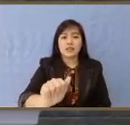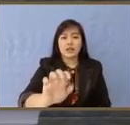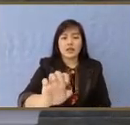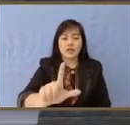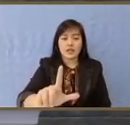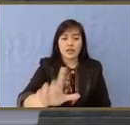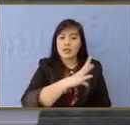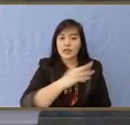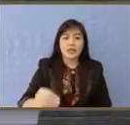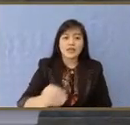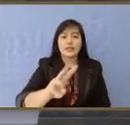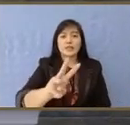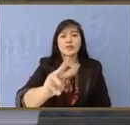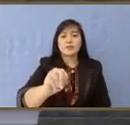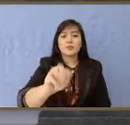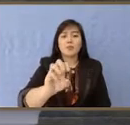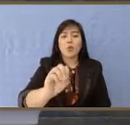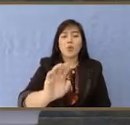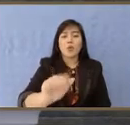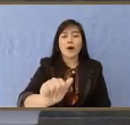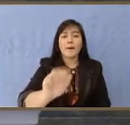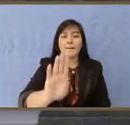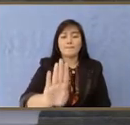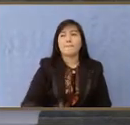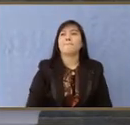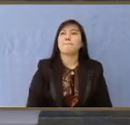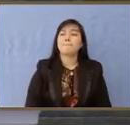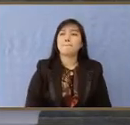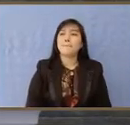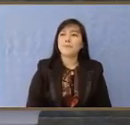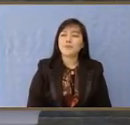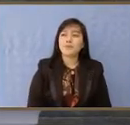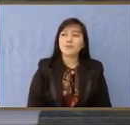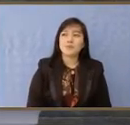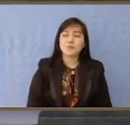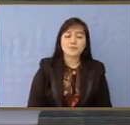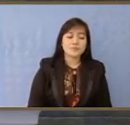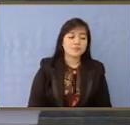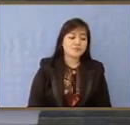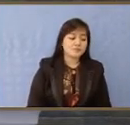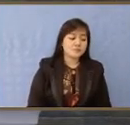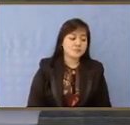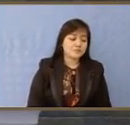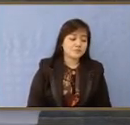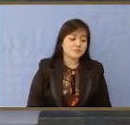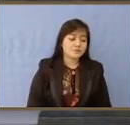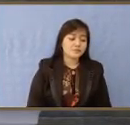na ma-background po ng analysis or synopsis ng book po na ito is that,